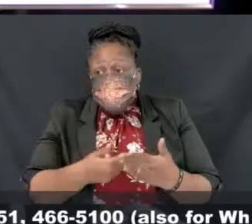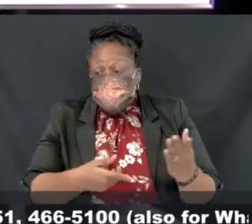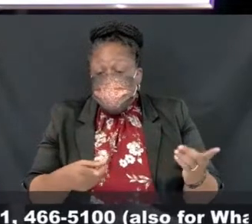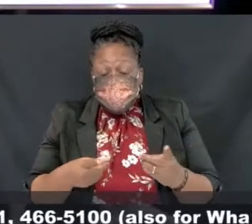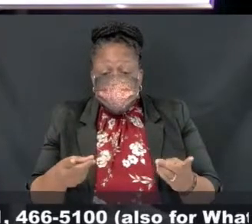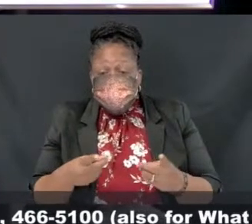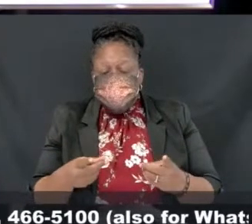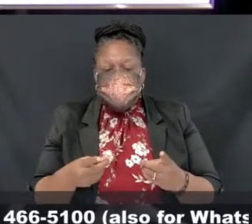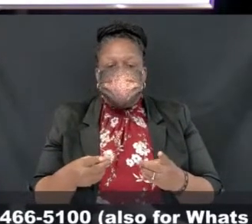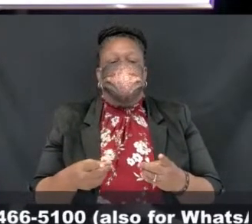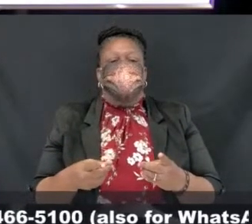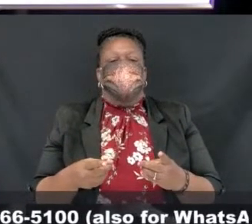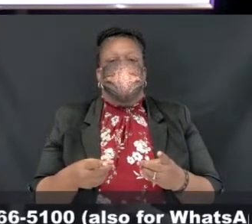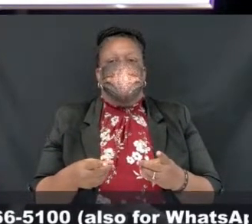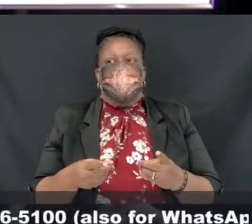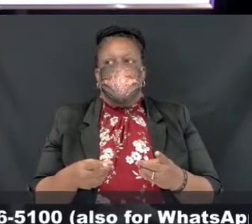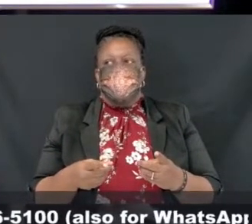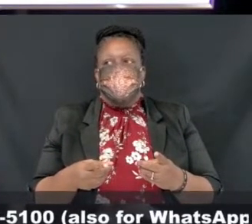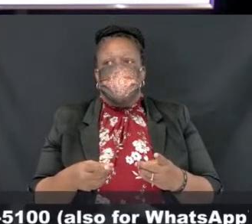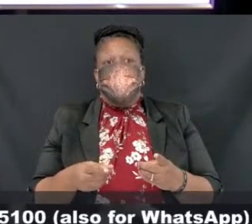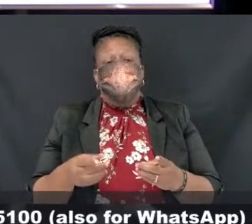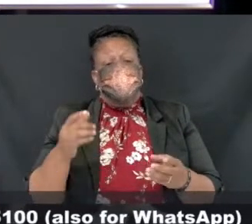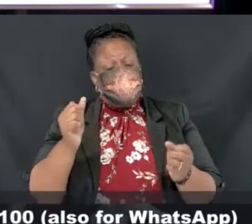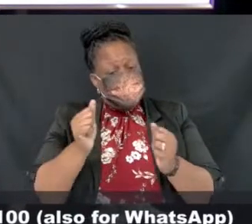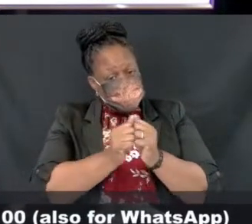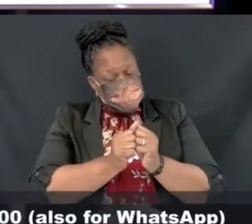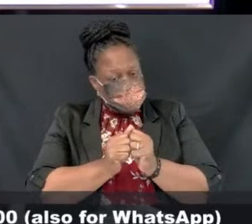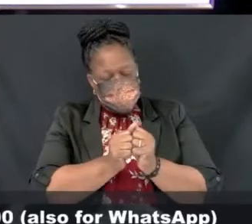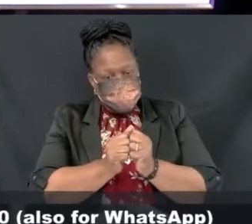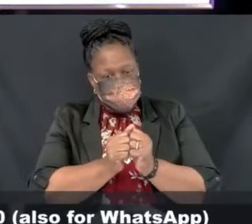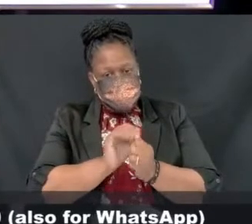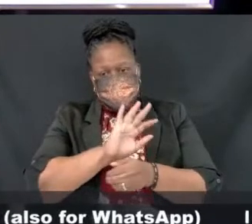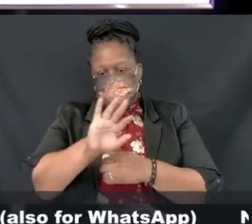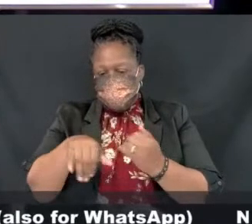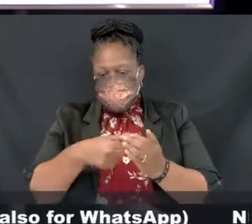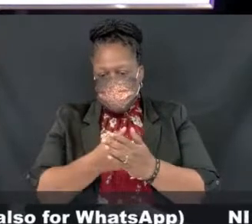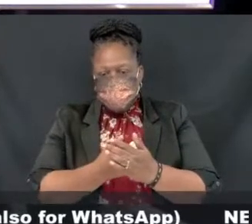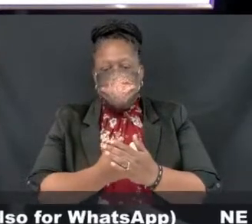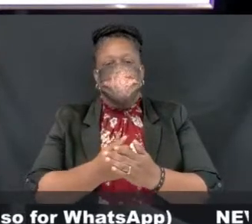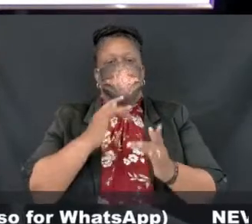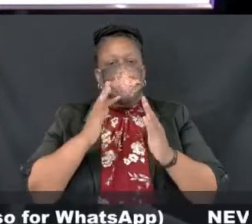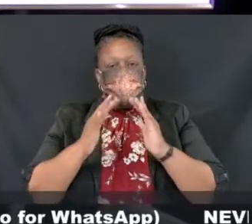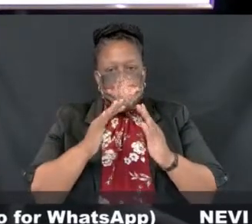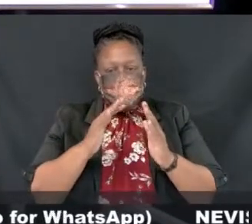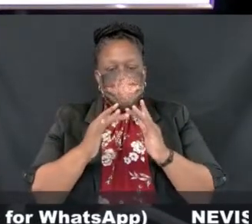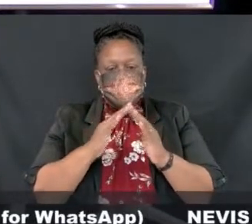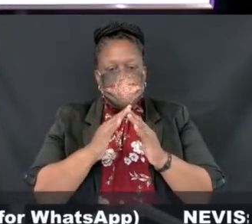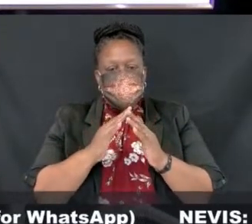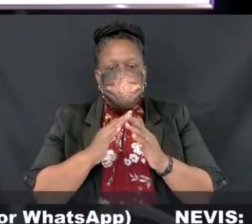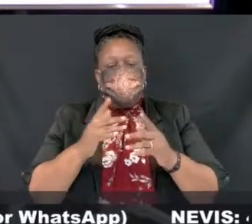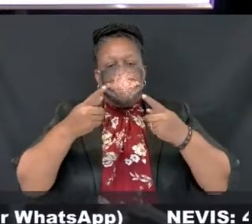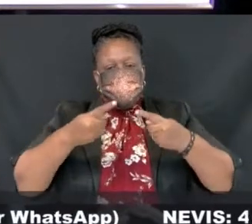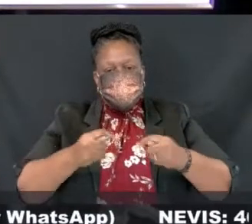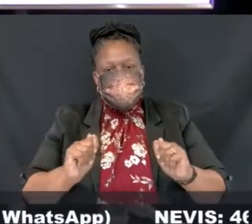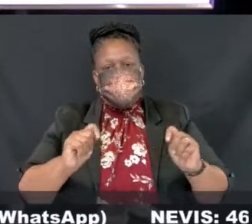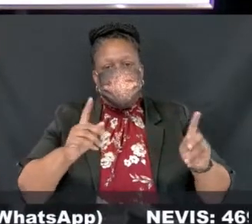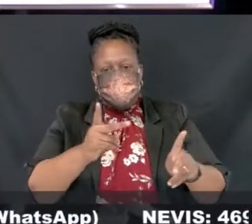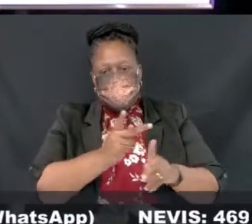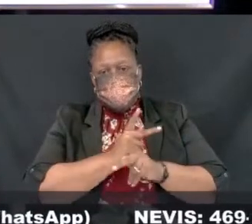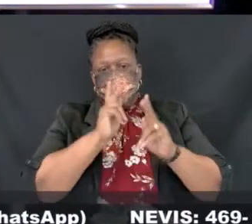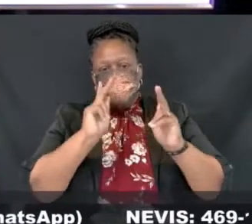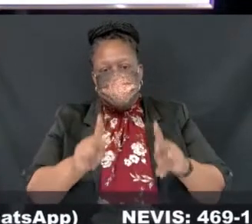faced with this deadly virus, but united in a common cause to keep our people safe. This was